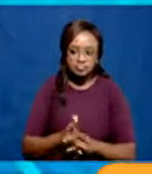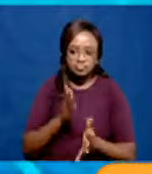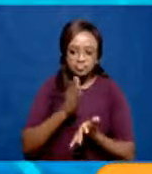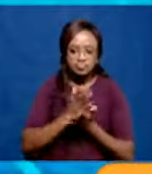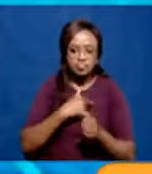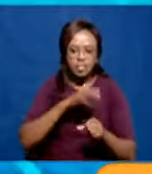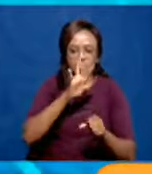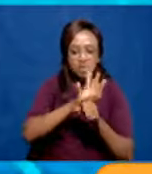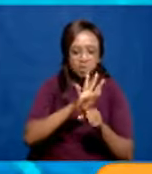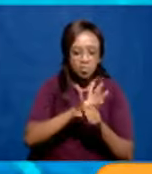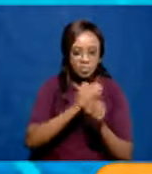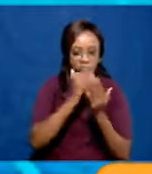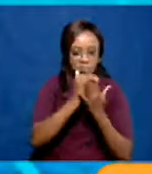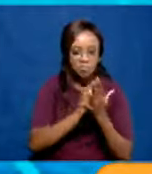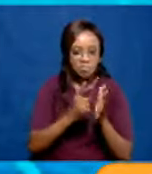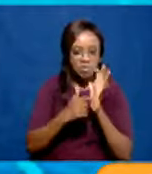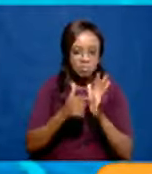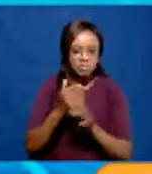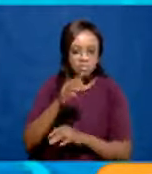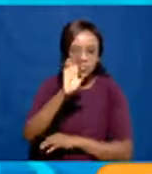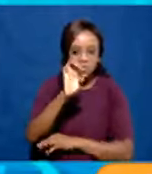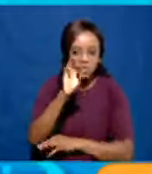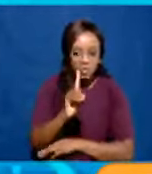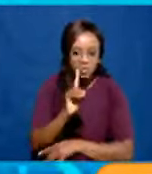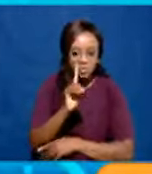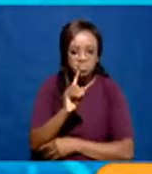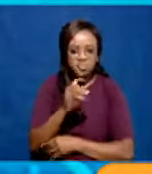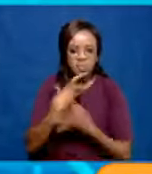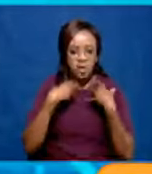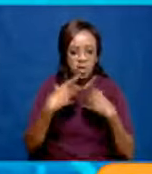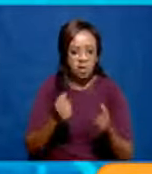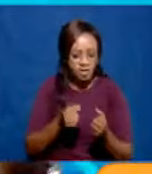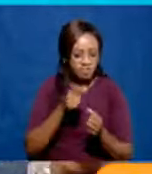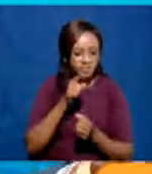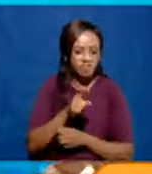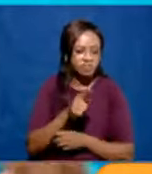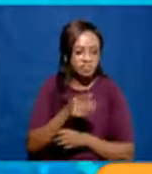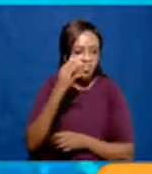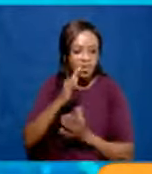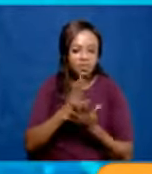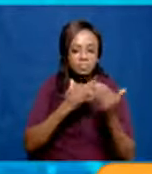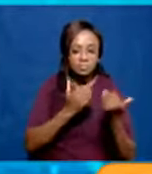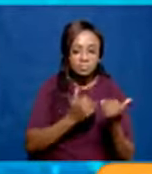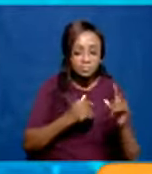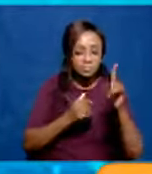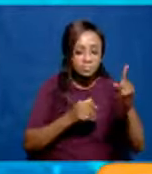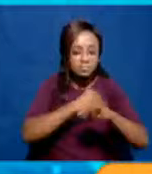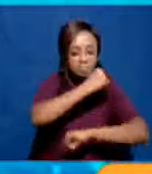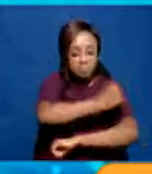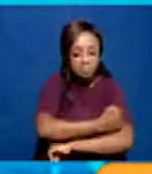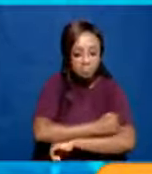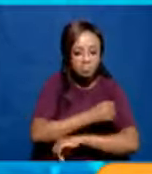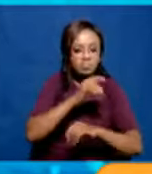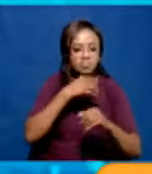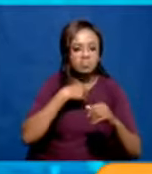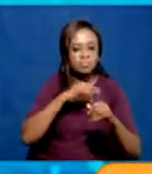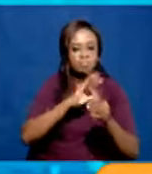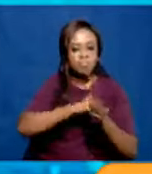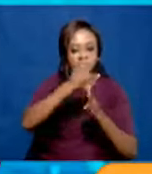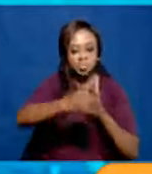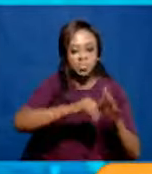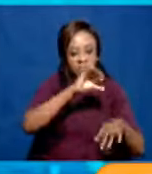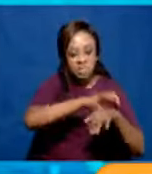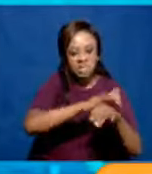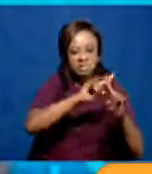schemes. For example, even with the EduAFE is another question that we kept being asked. You've got somebody who is in school, they're being covered through Ministry of Education, through EduAFE,